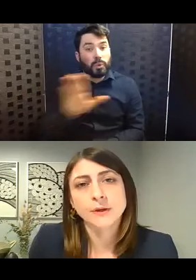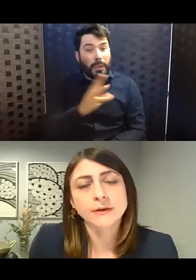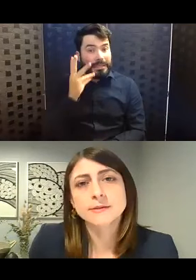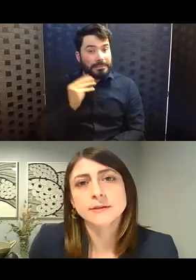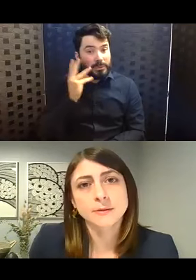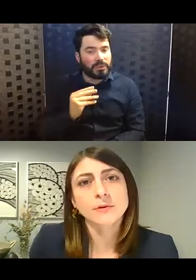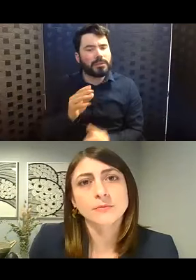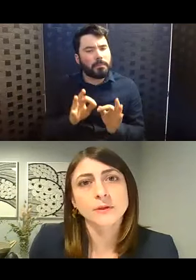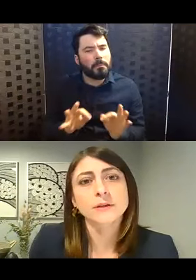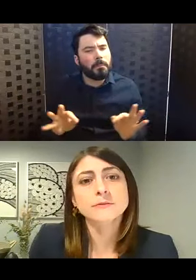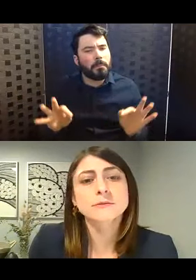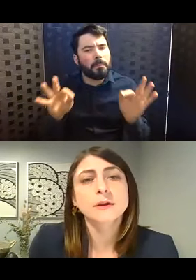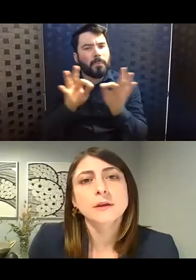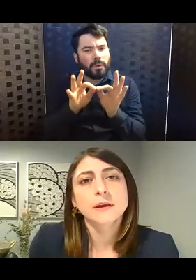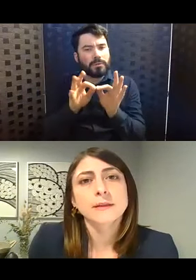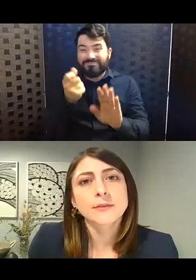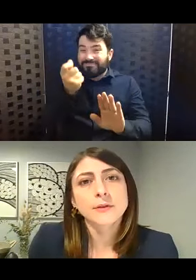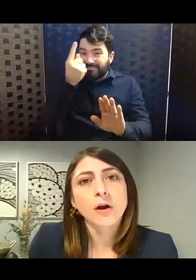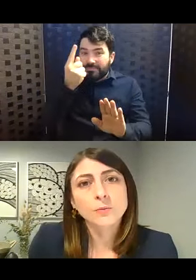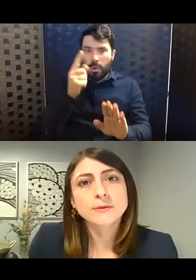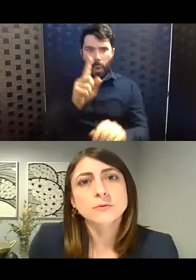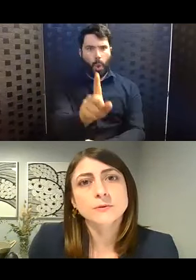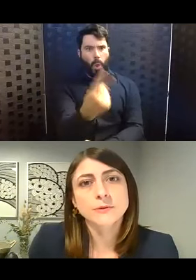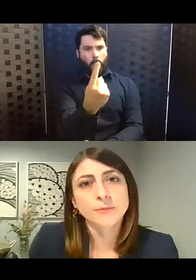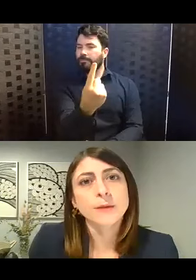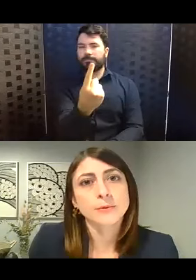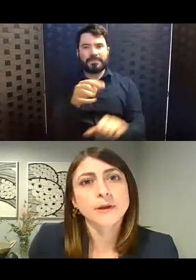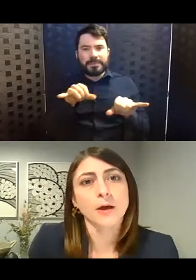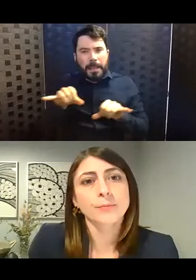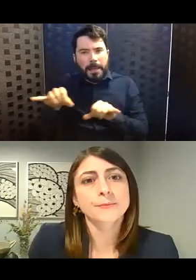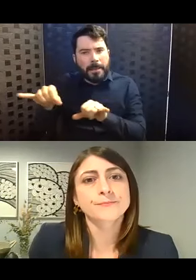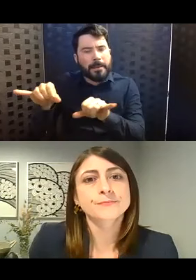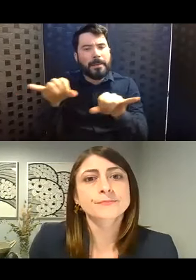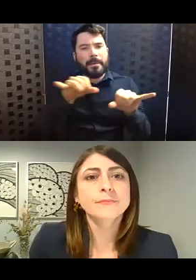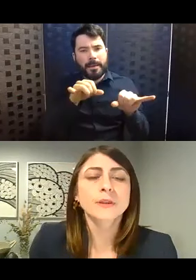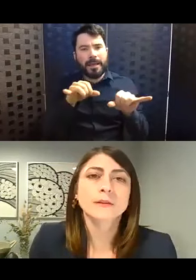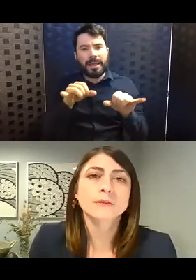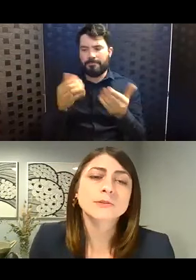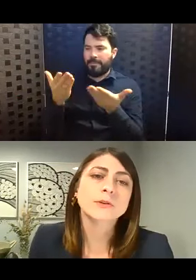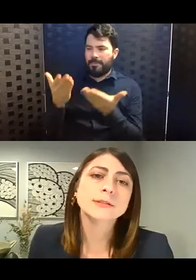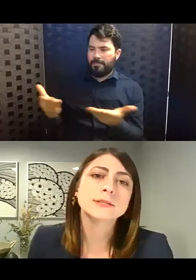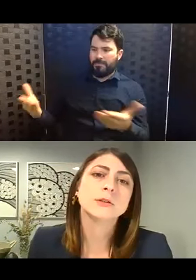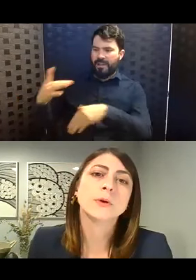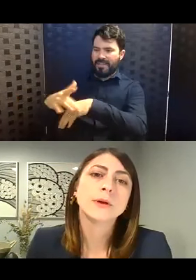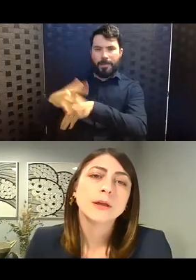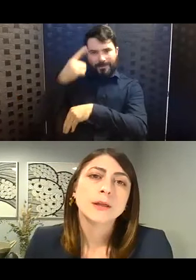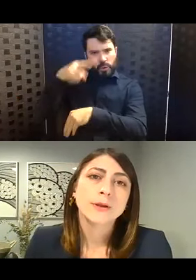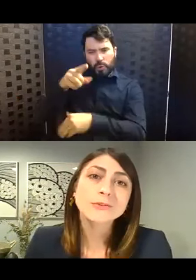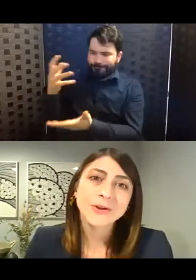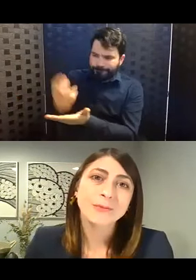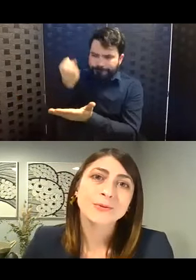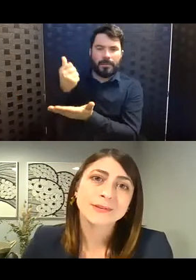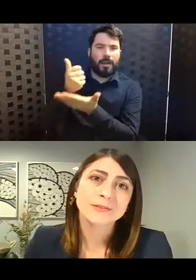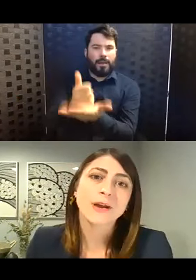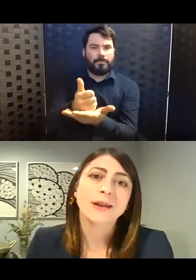are experiencing similar feelings and that there are resources and people to help. This stress continuum may